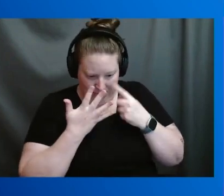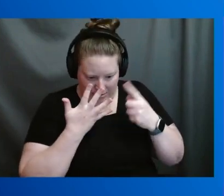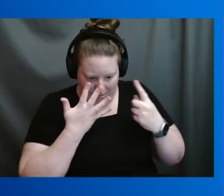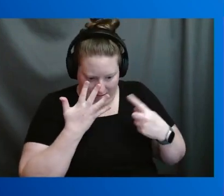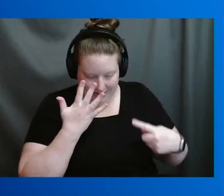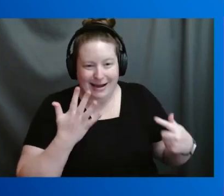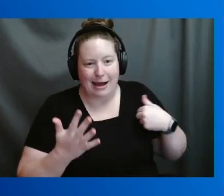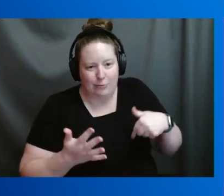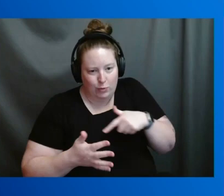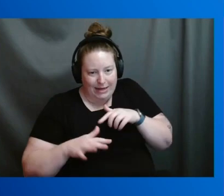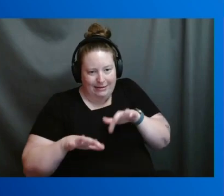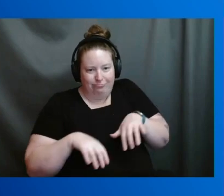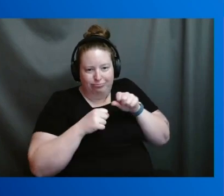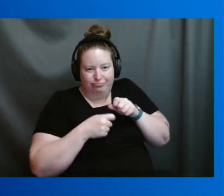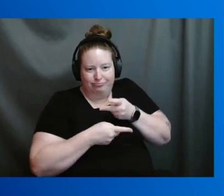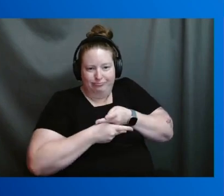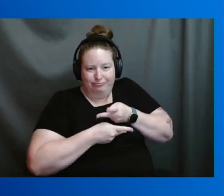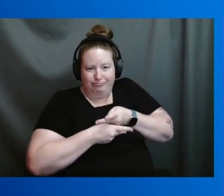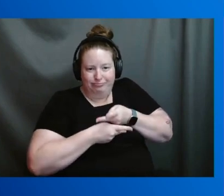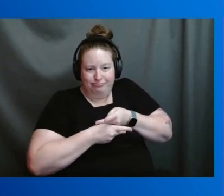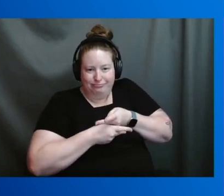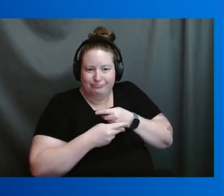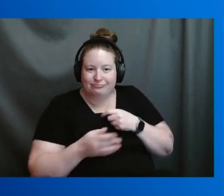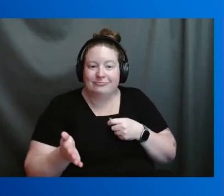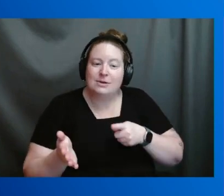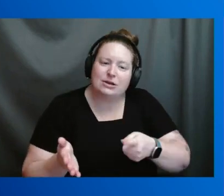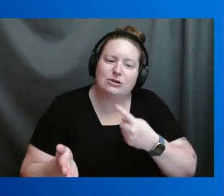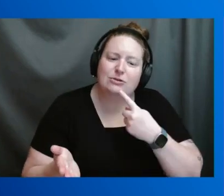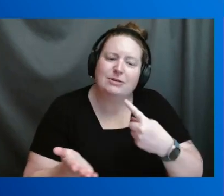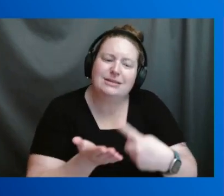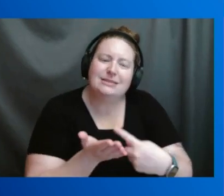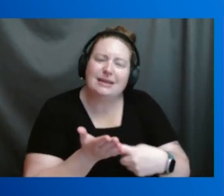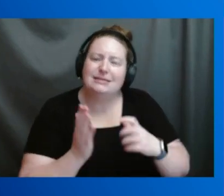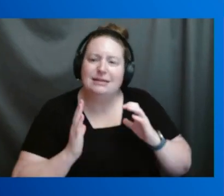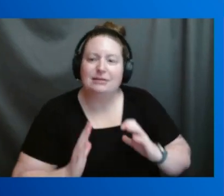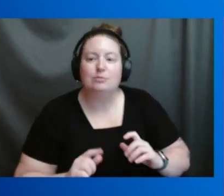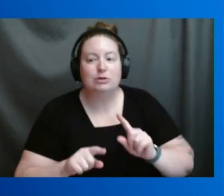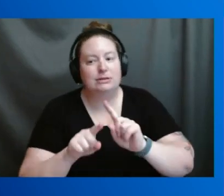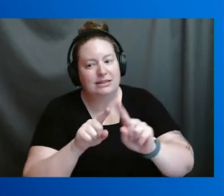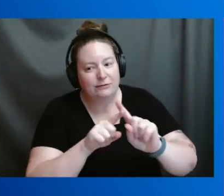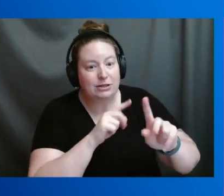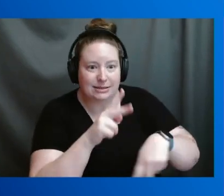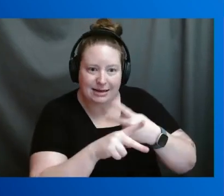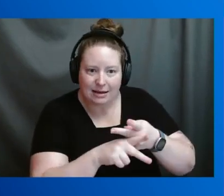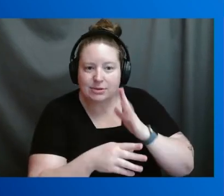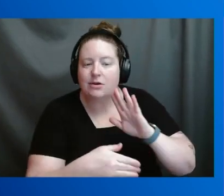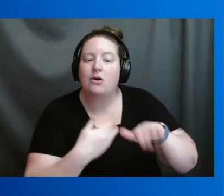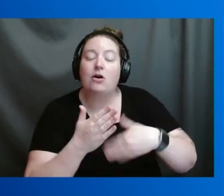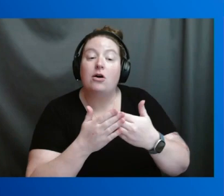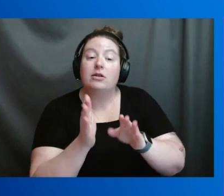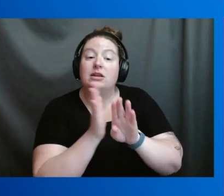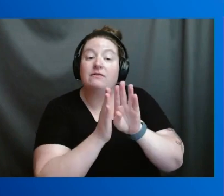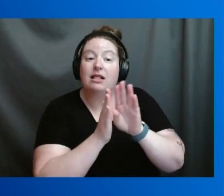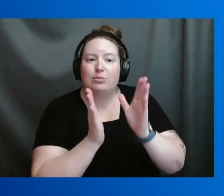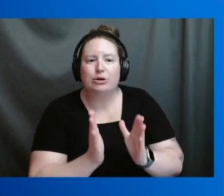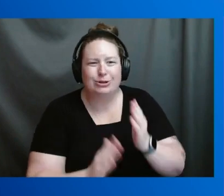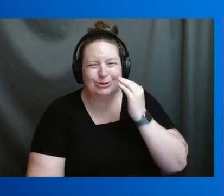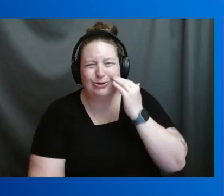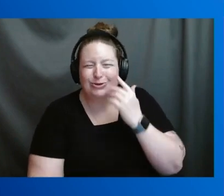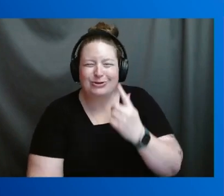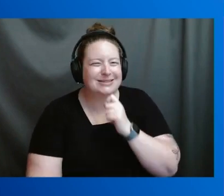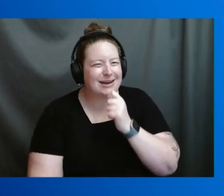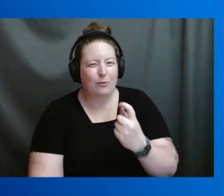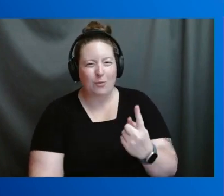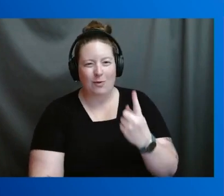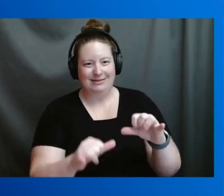you talk about a lot of the customers of many, many different types of workloads. And I think all the developers out here know that there's no one size fits all for everything,